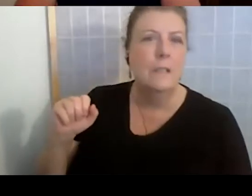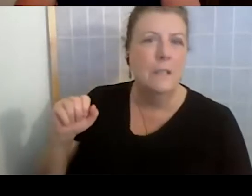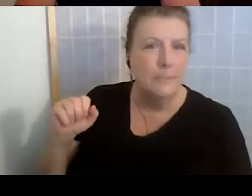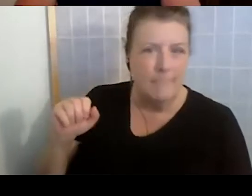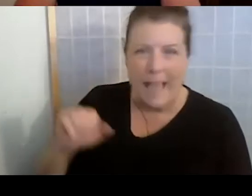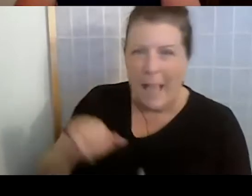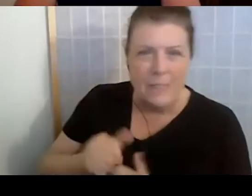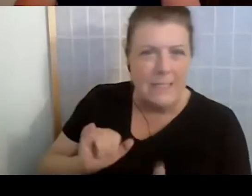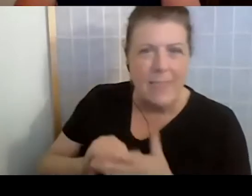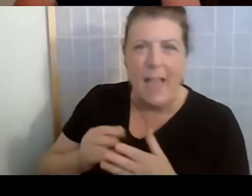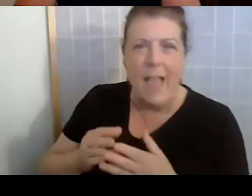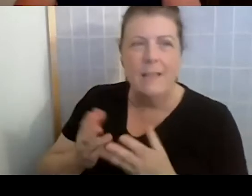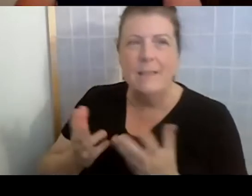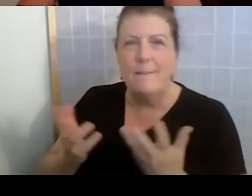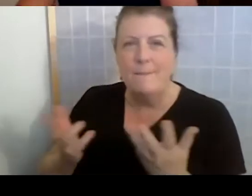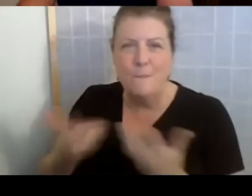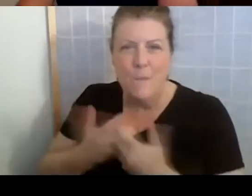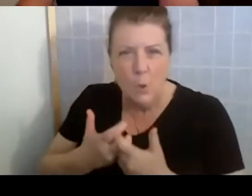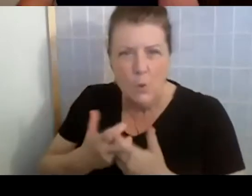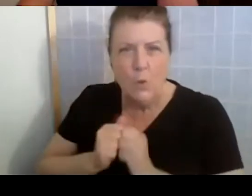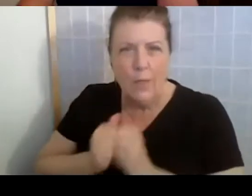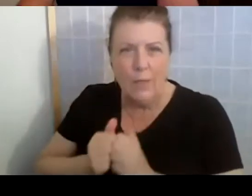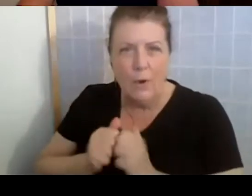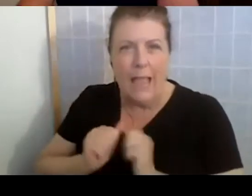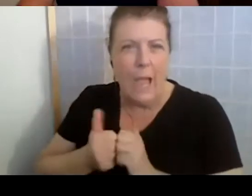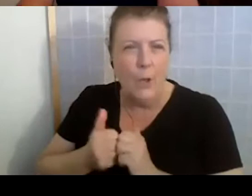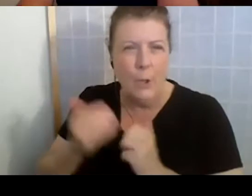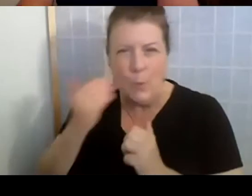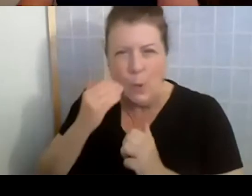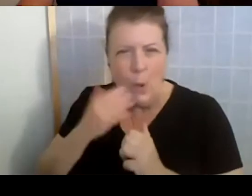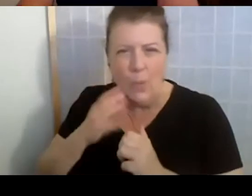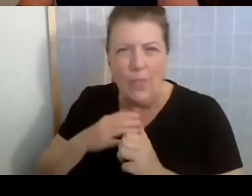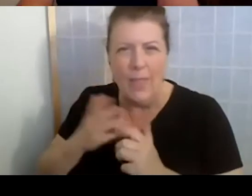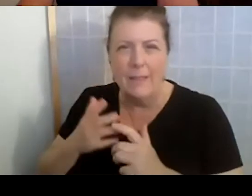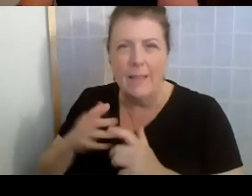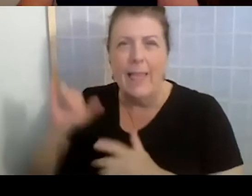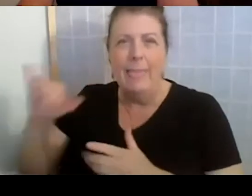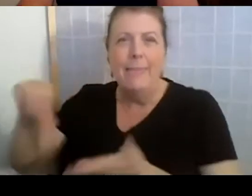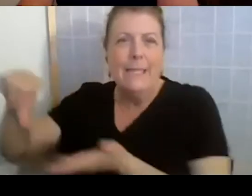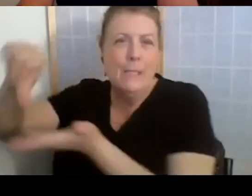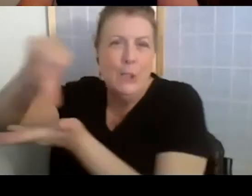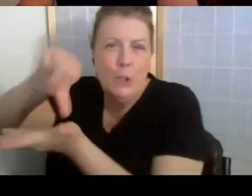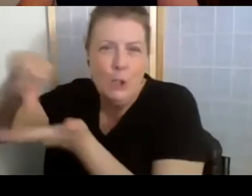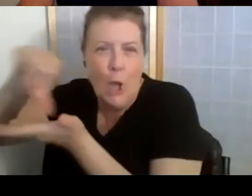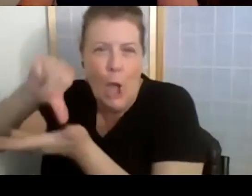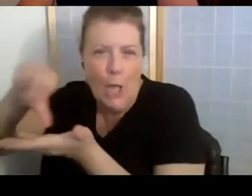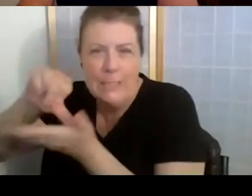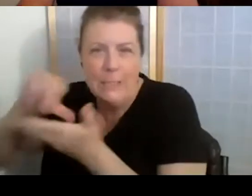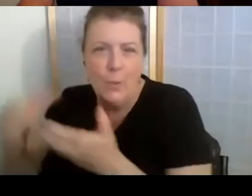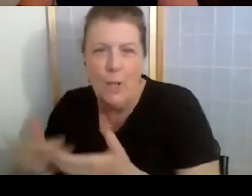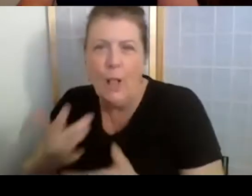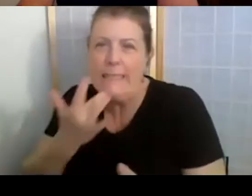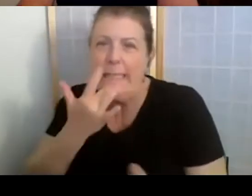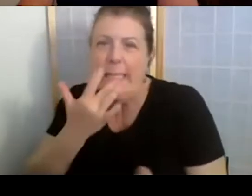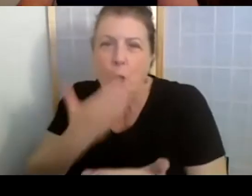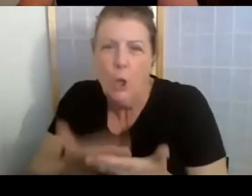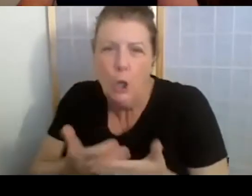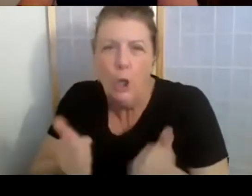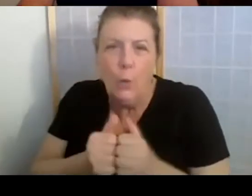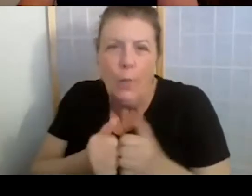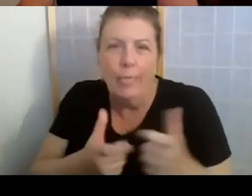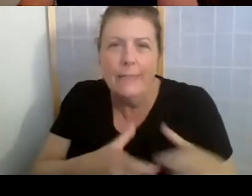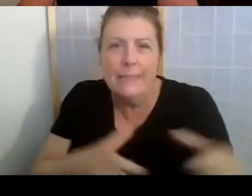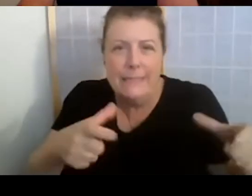the wherewithal to know that this sauce is going to go with this dish and it's not going to be gross and weird? Like it somehow all came